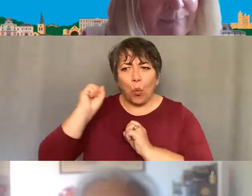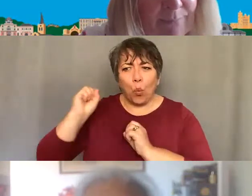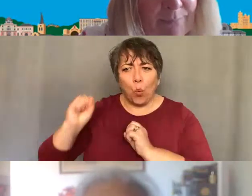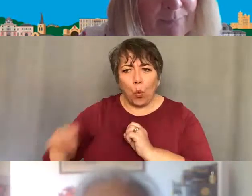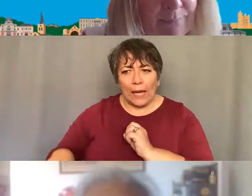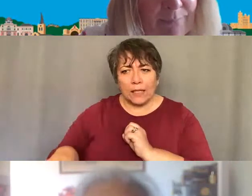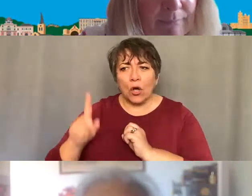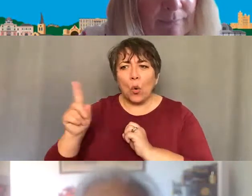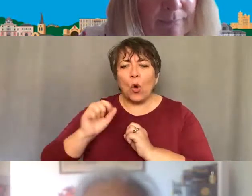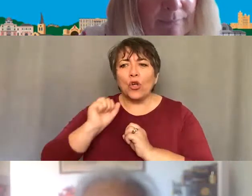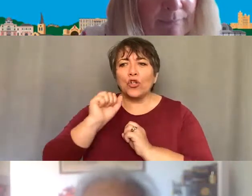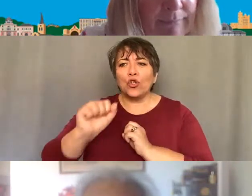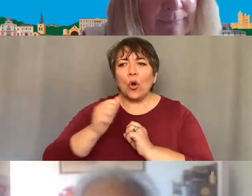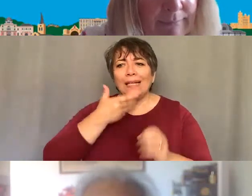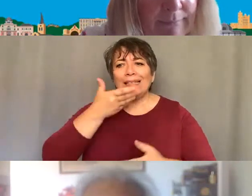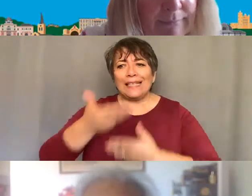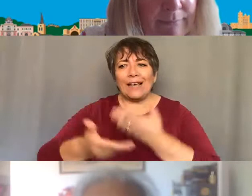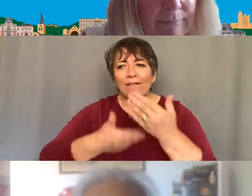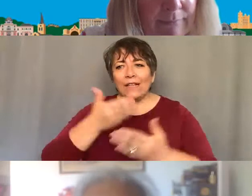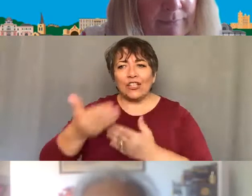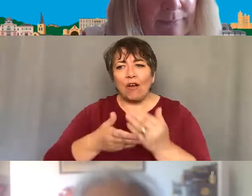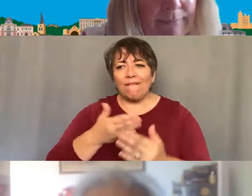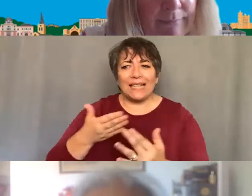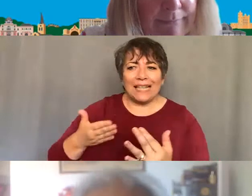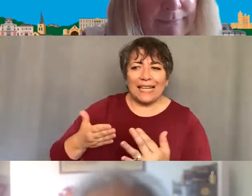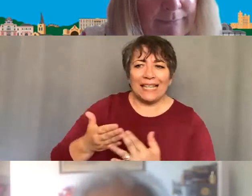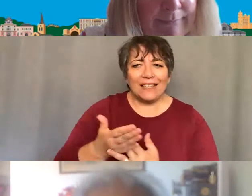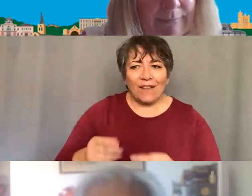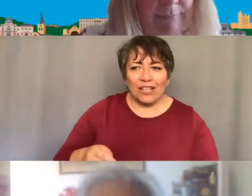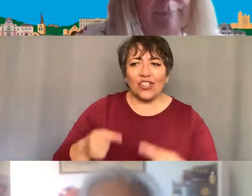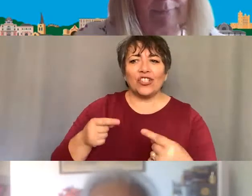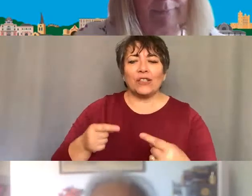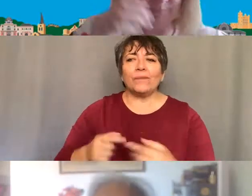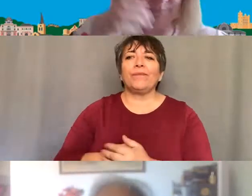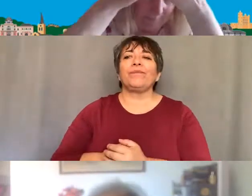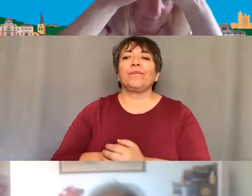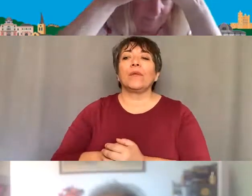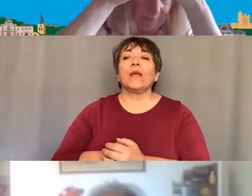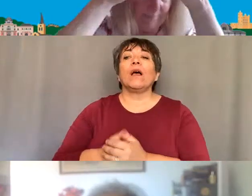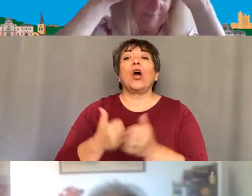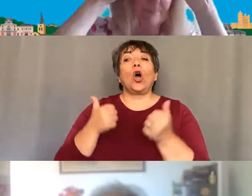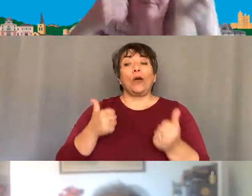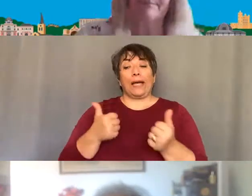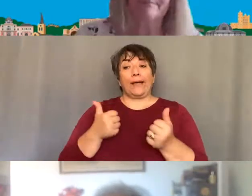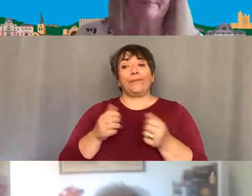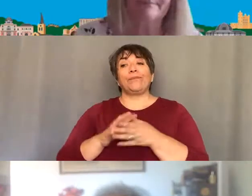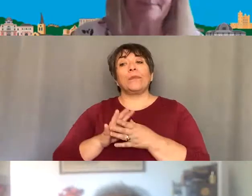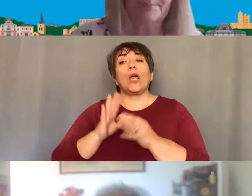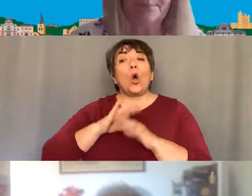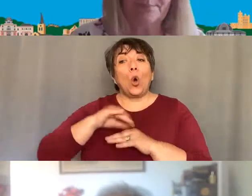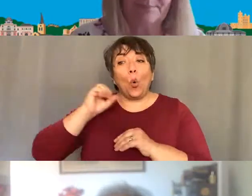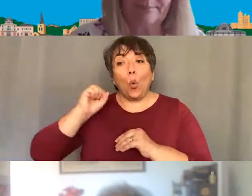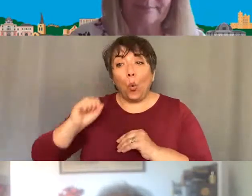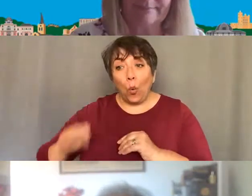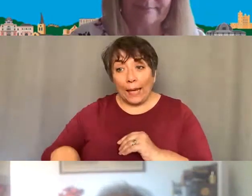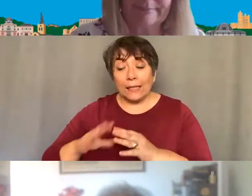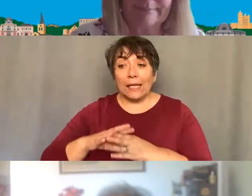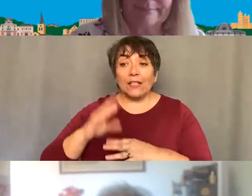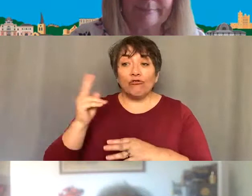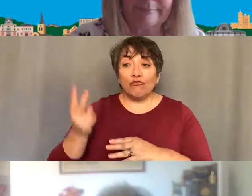Yes, so definition of waste is obviously any repeat medication that has been issued that